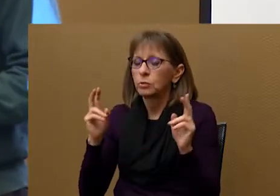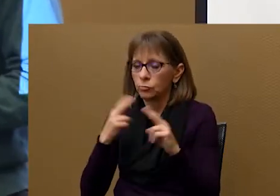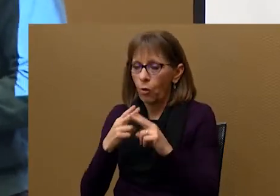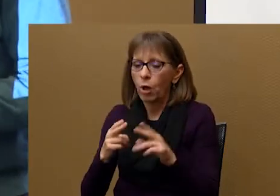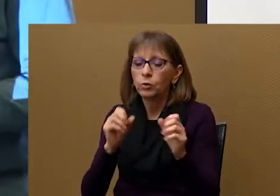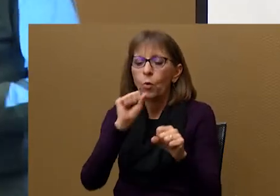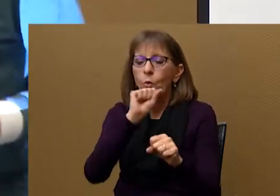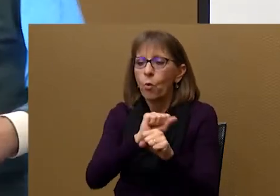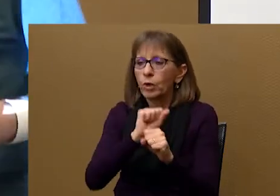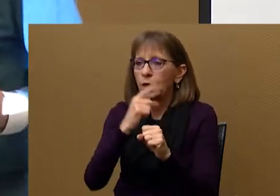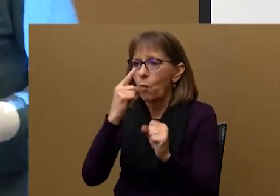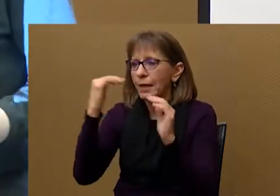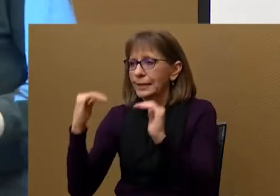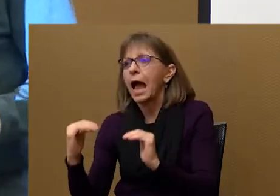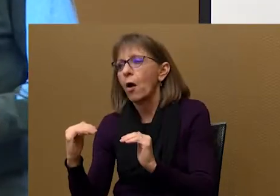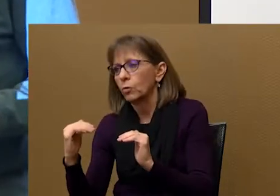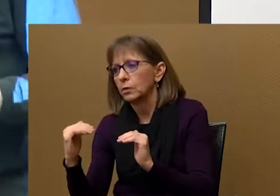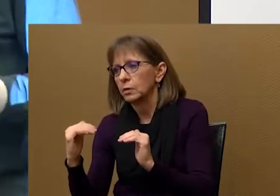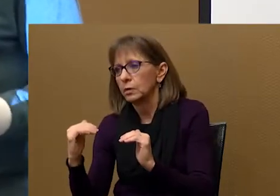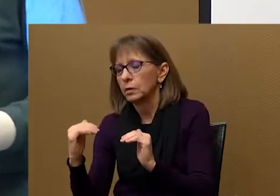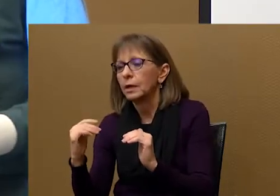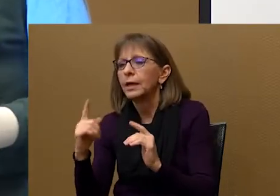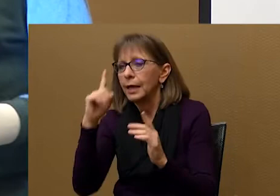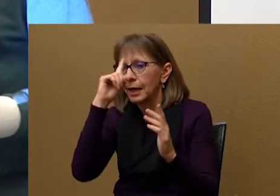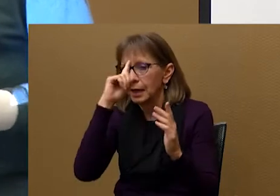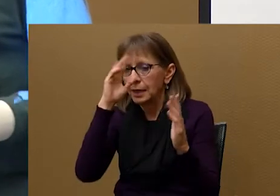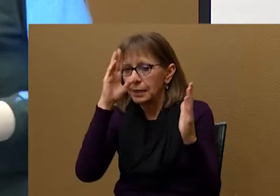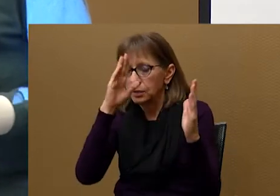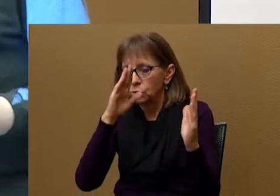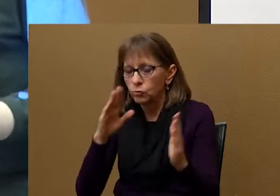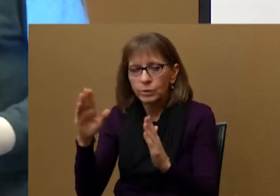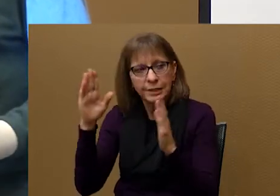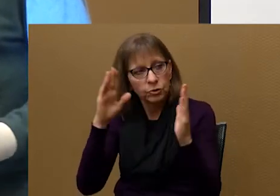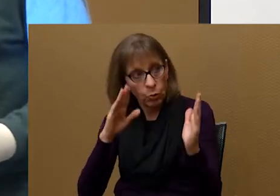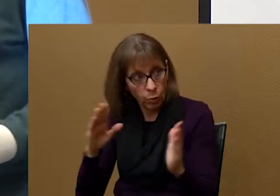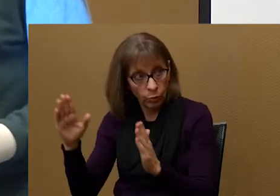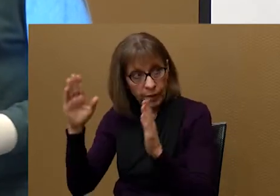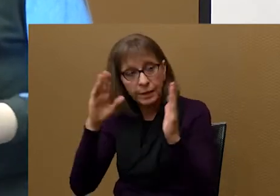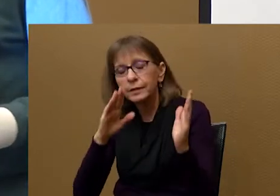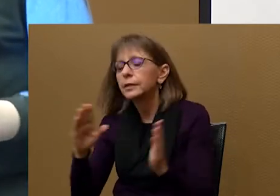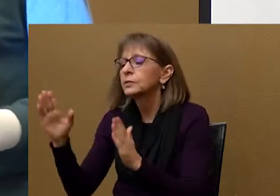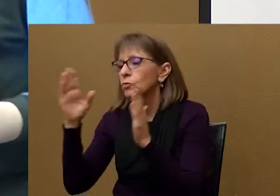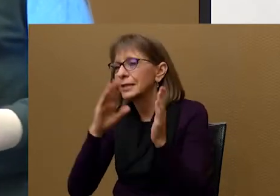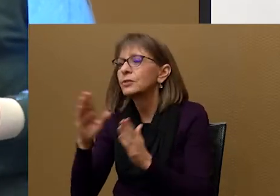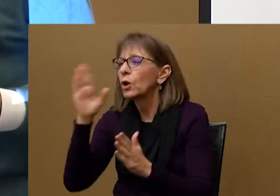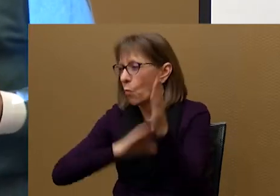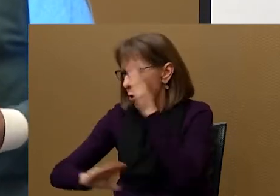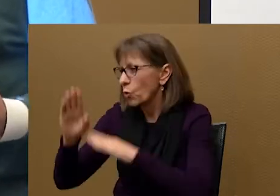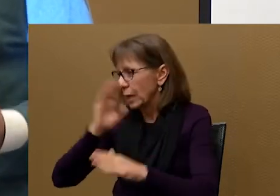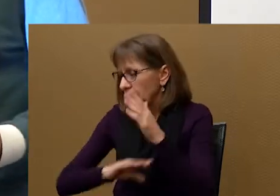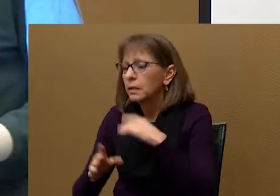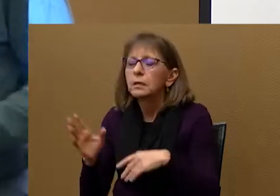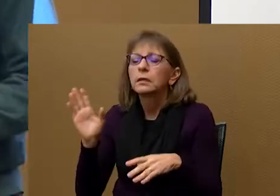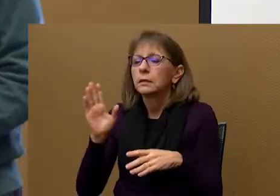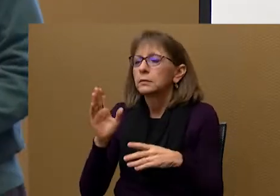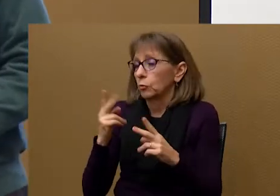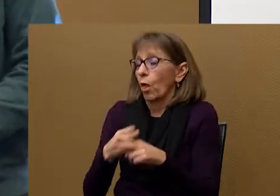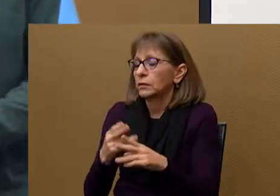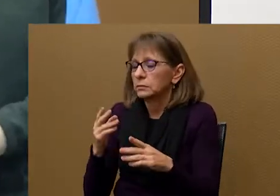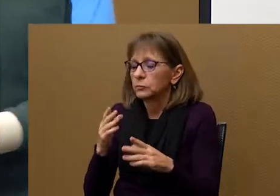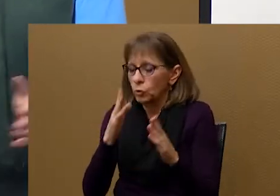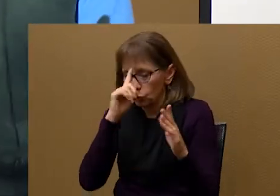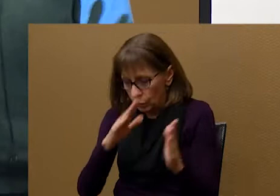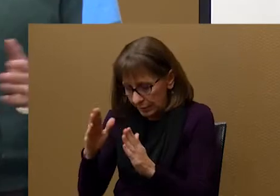down. And this is where I would ask for help and do strategic worrying. Strategic worrying,